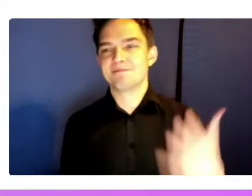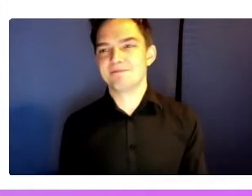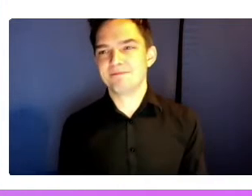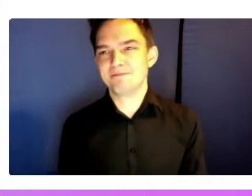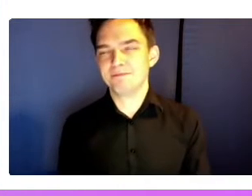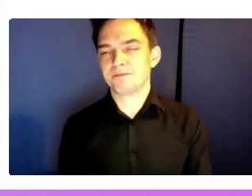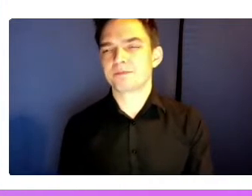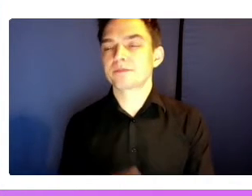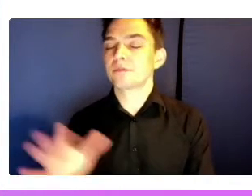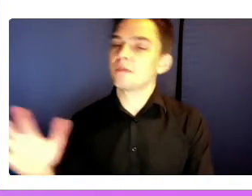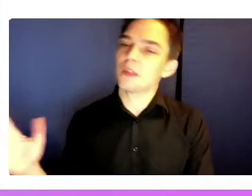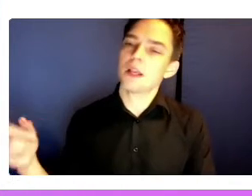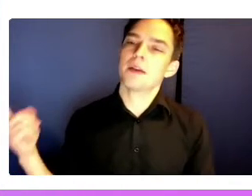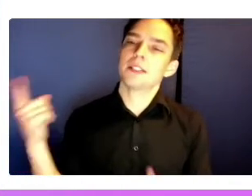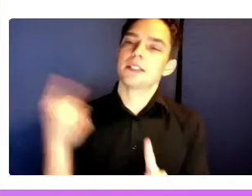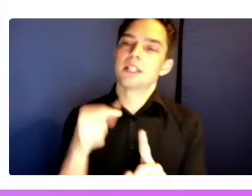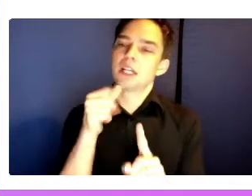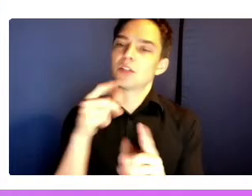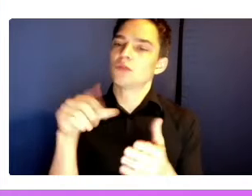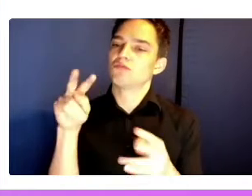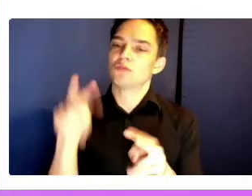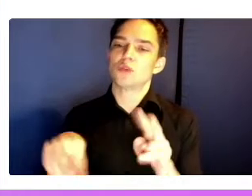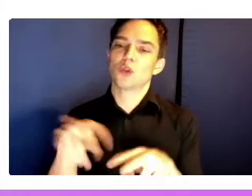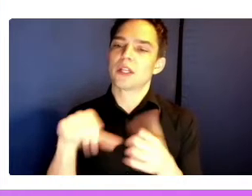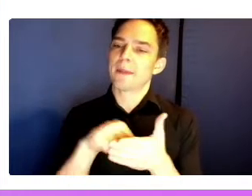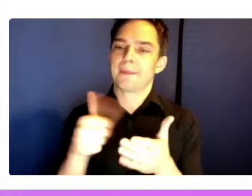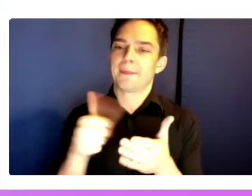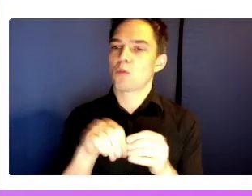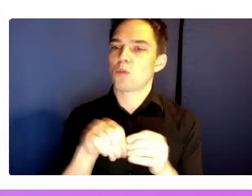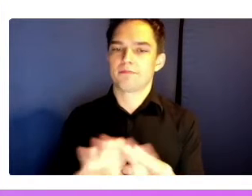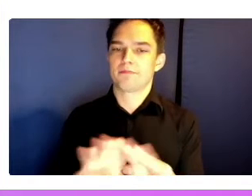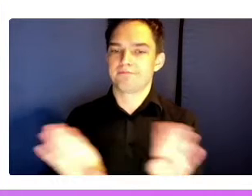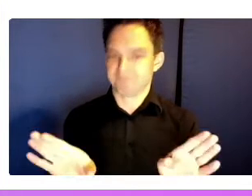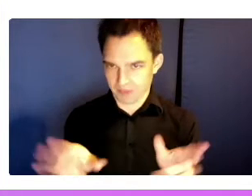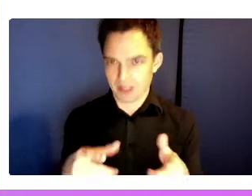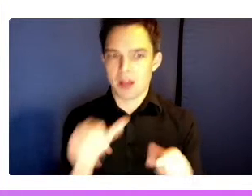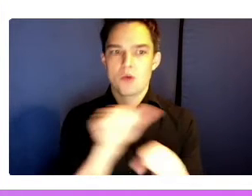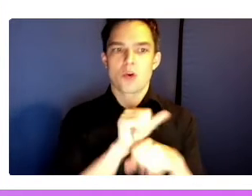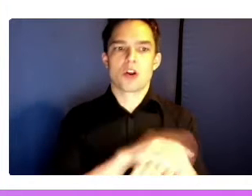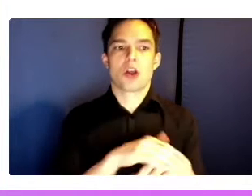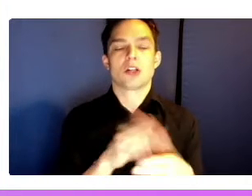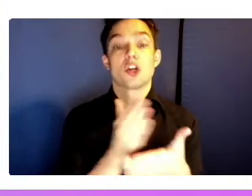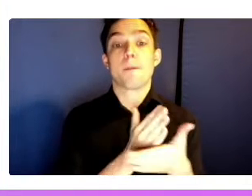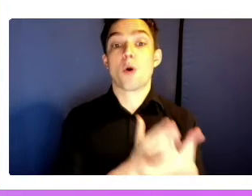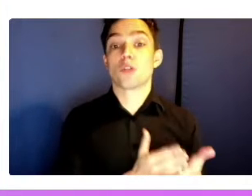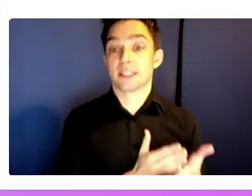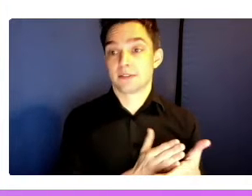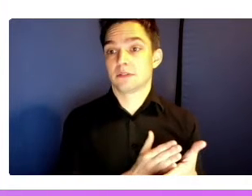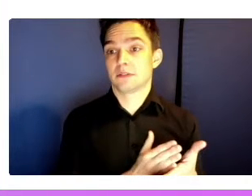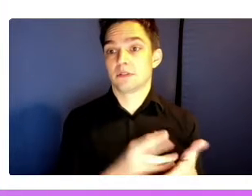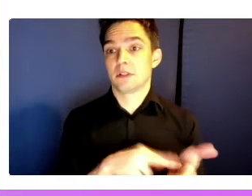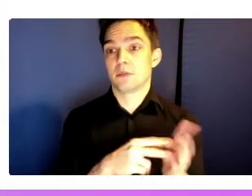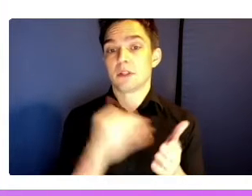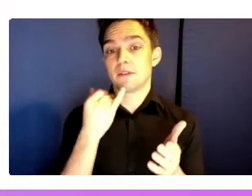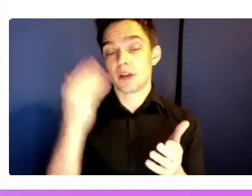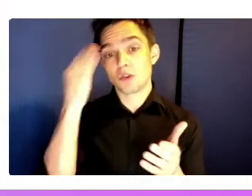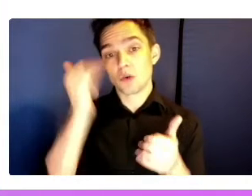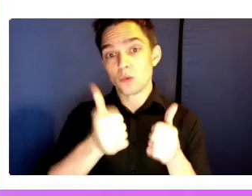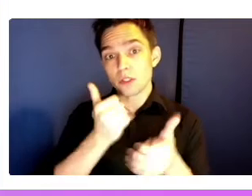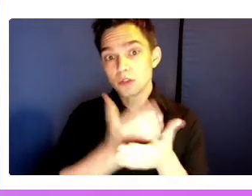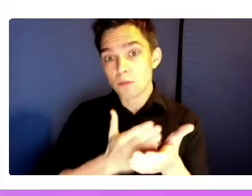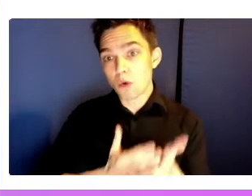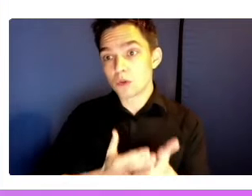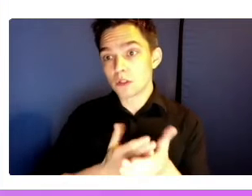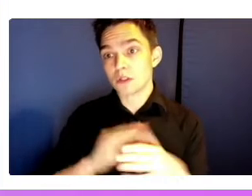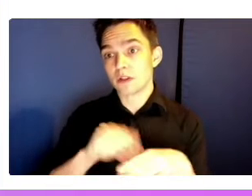But back to, I don't look at pages. I work on components. So if I knew which component was